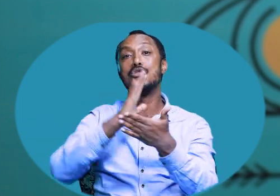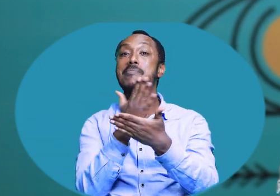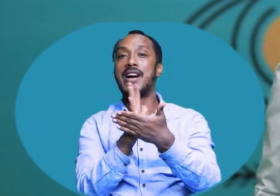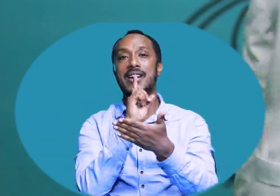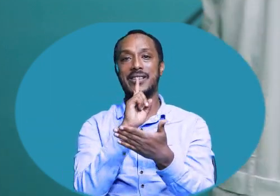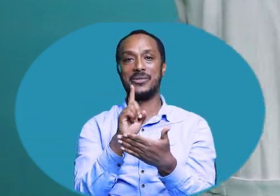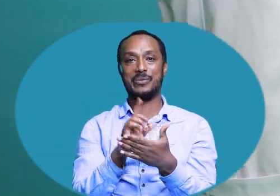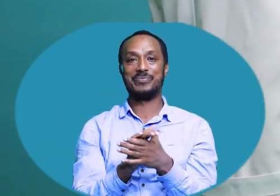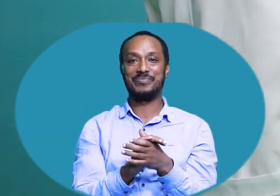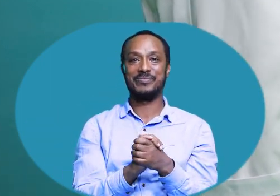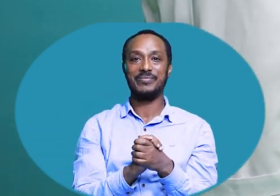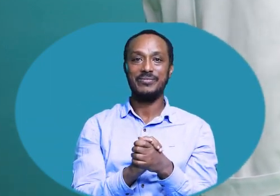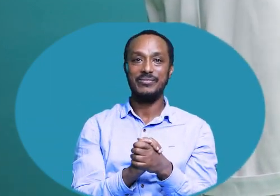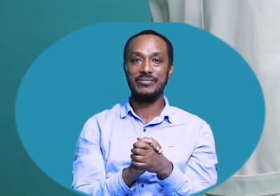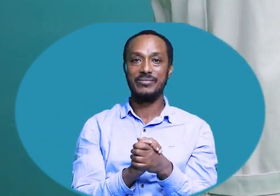of electron